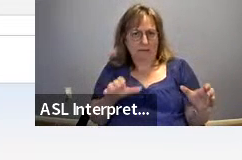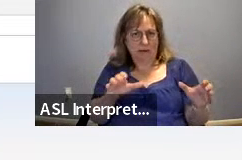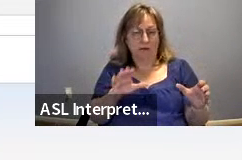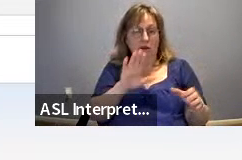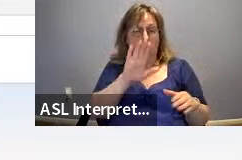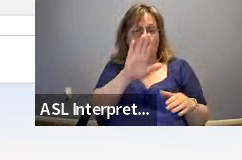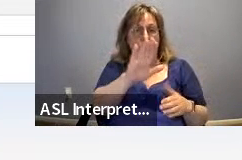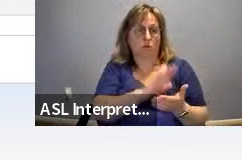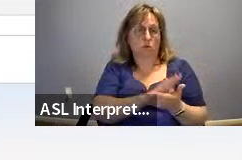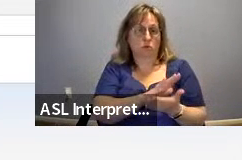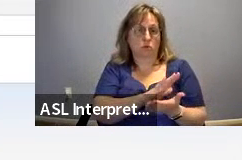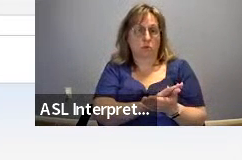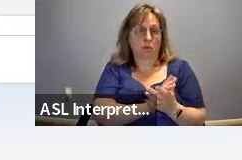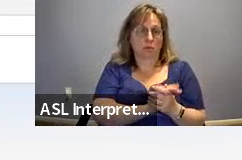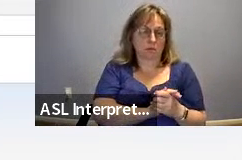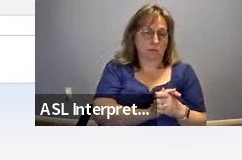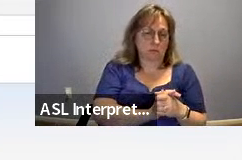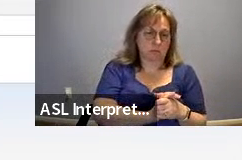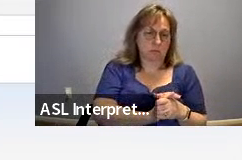school.